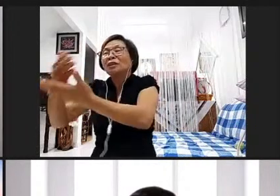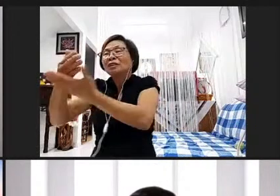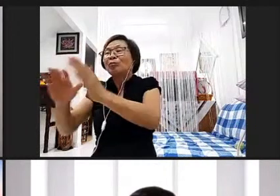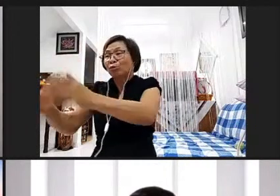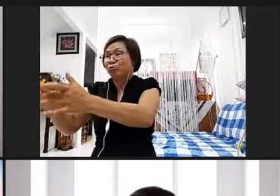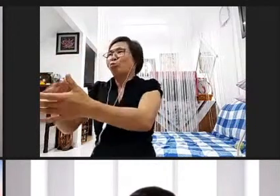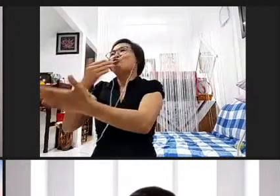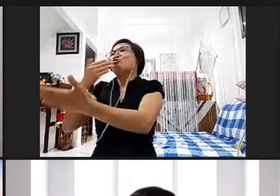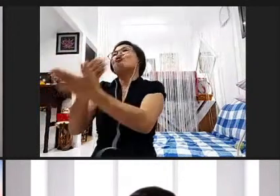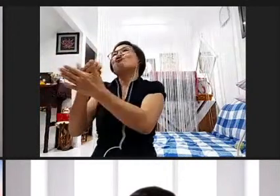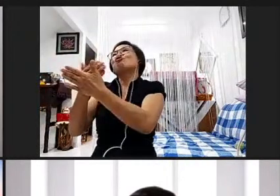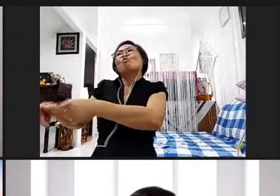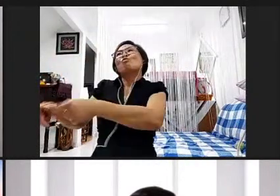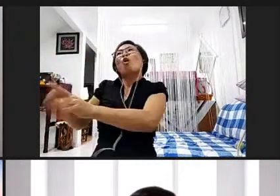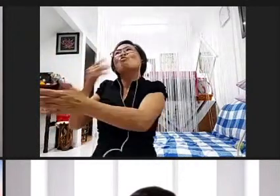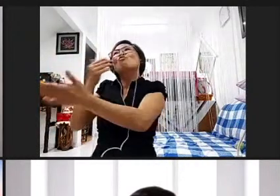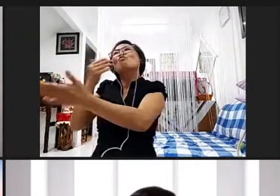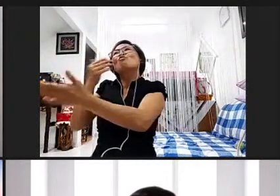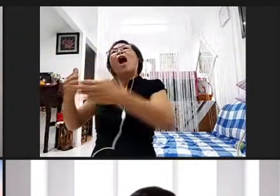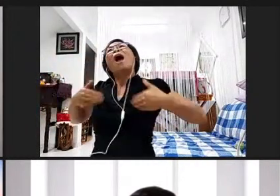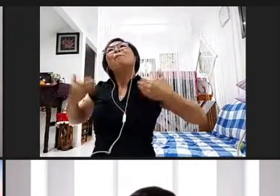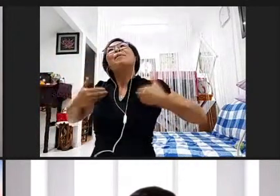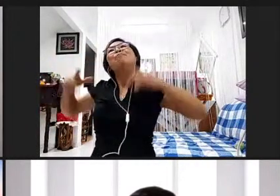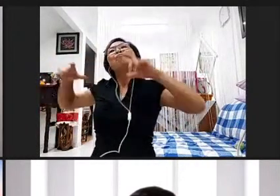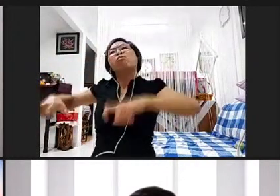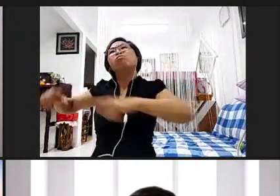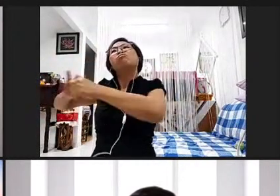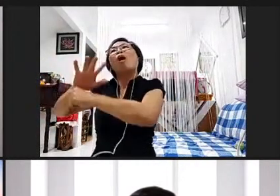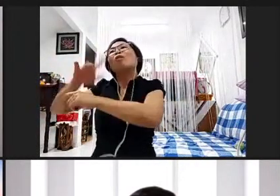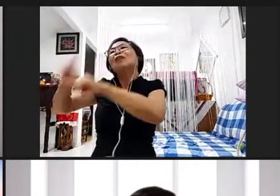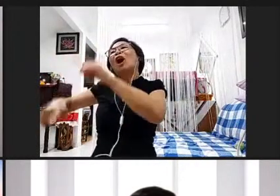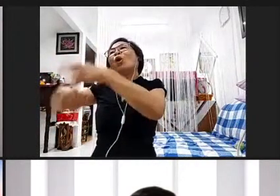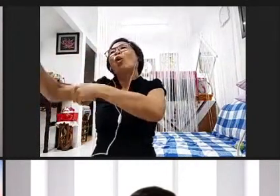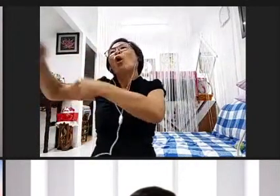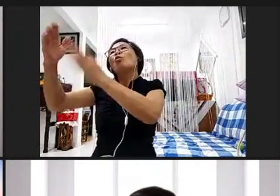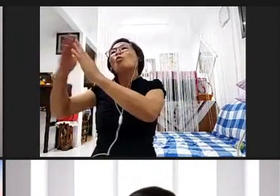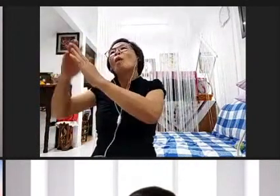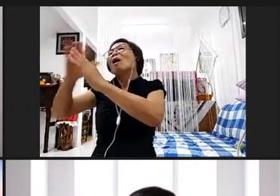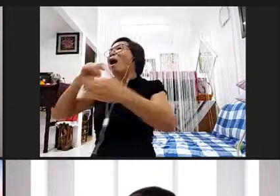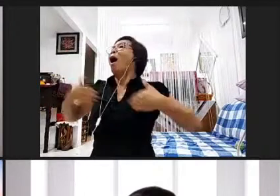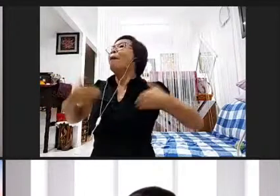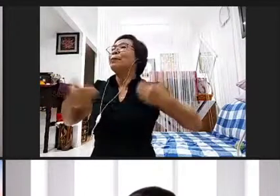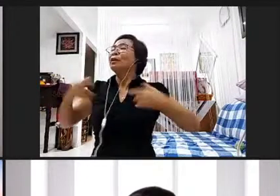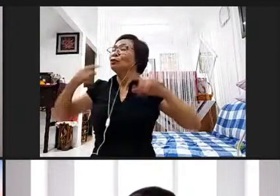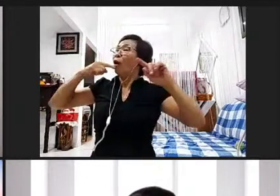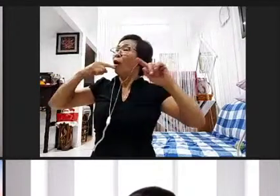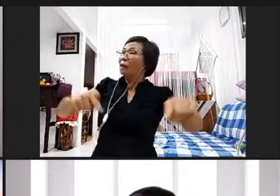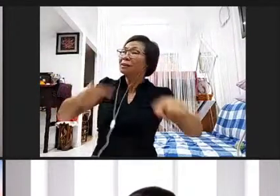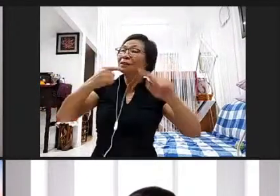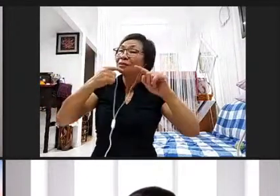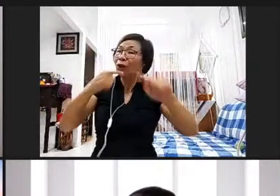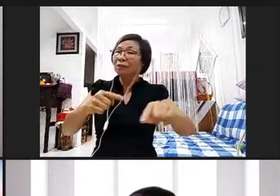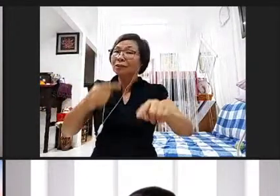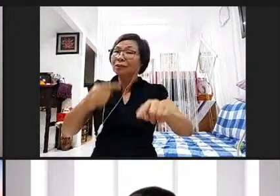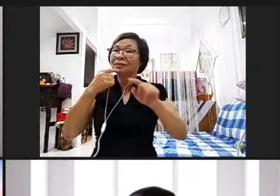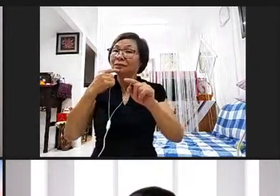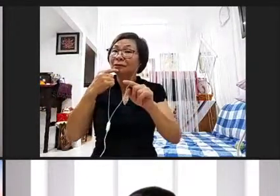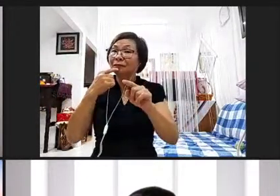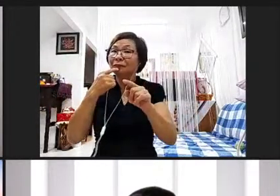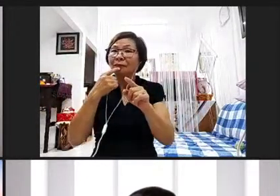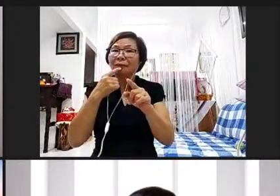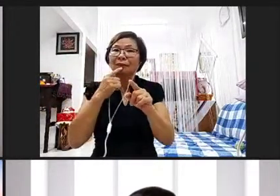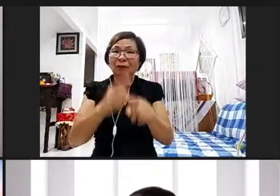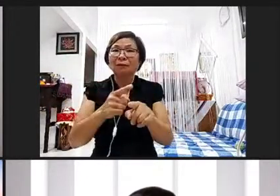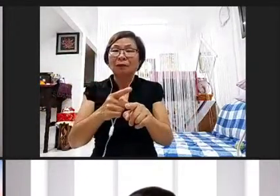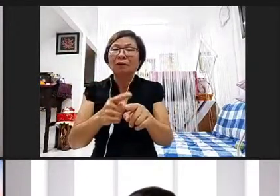opportunity, right? But to answer the question, a short answer is, it